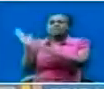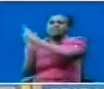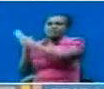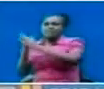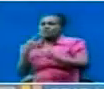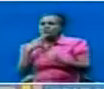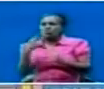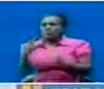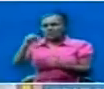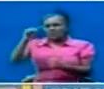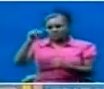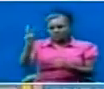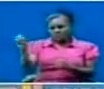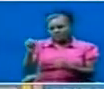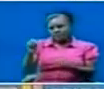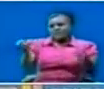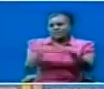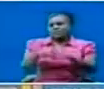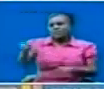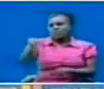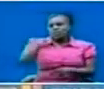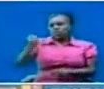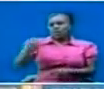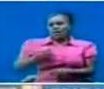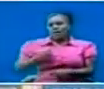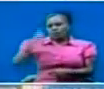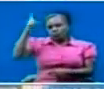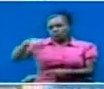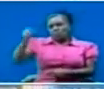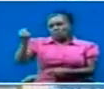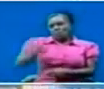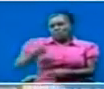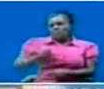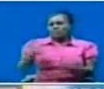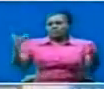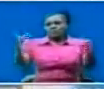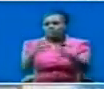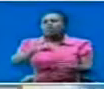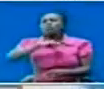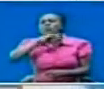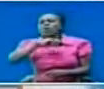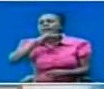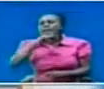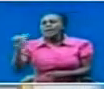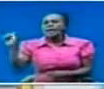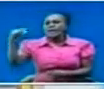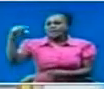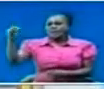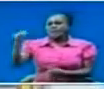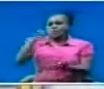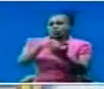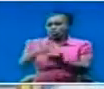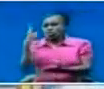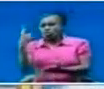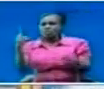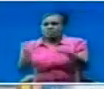meters. Moko Girls student Maximila Imali won the women's equivalent, with Uganda's Apio Agnes second, while Janet